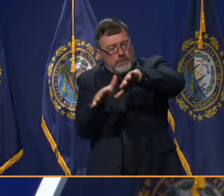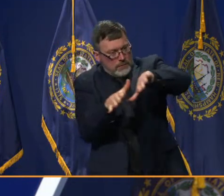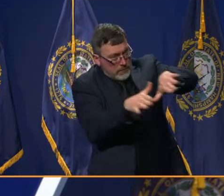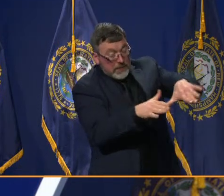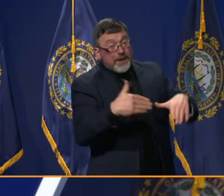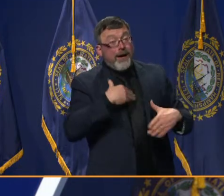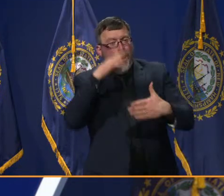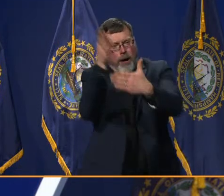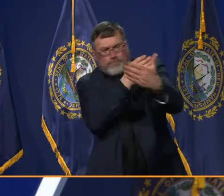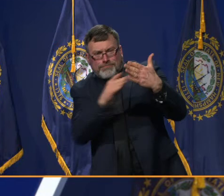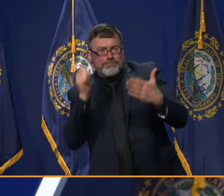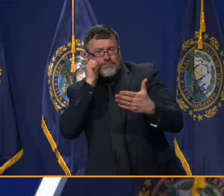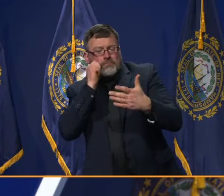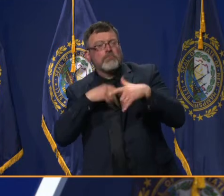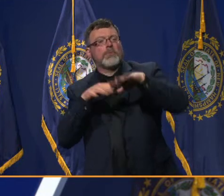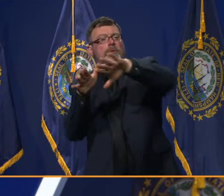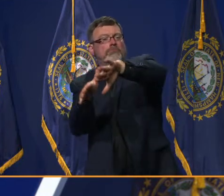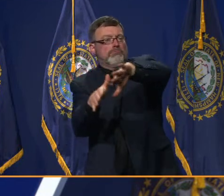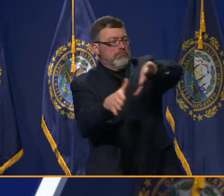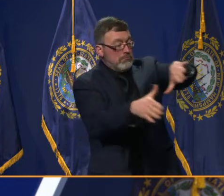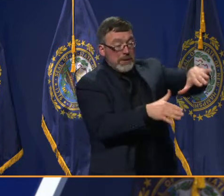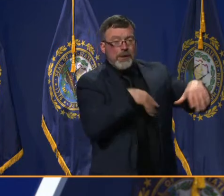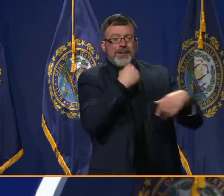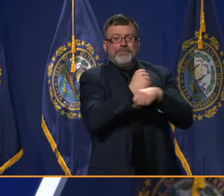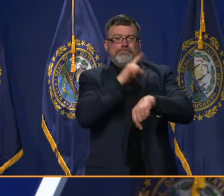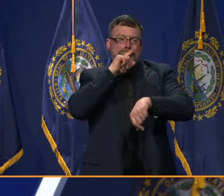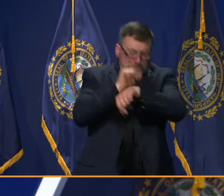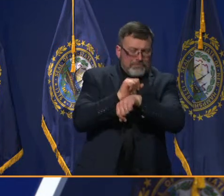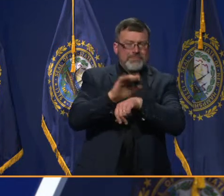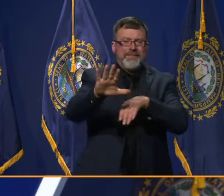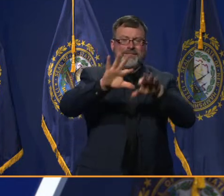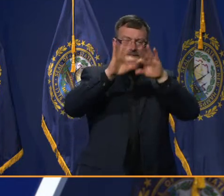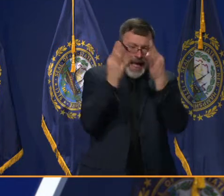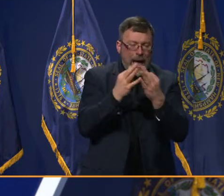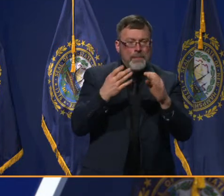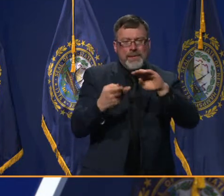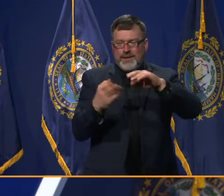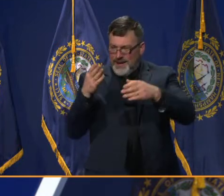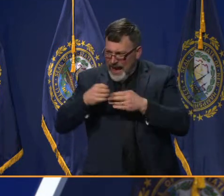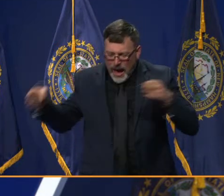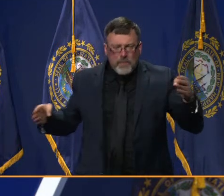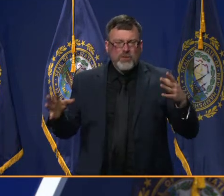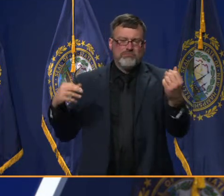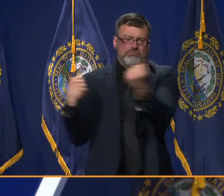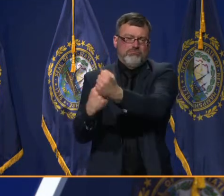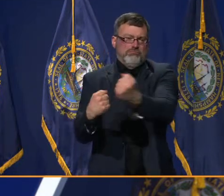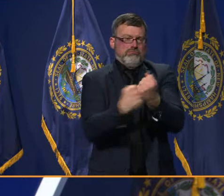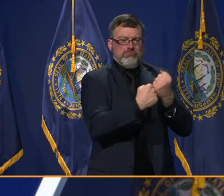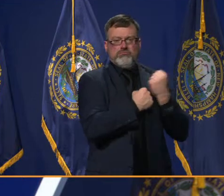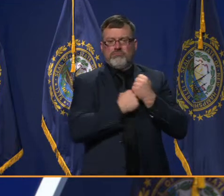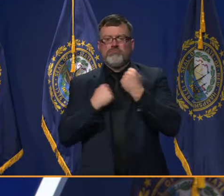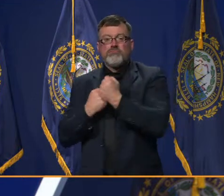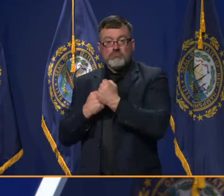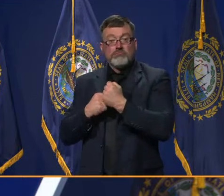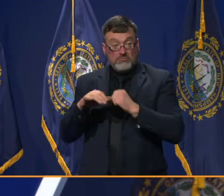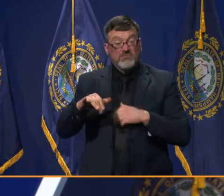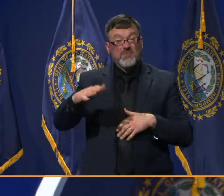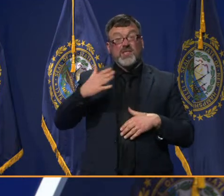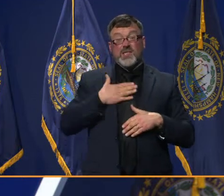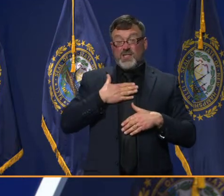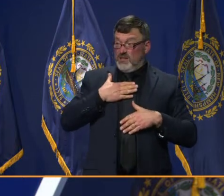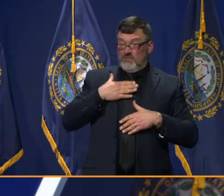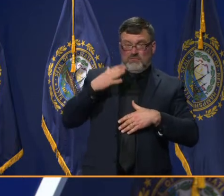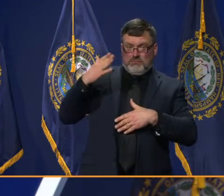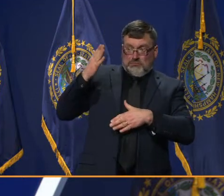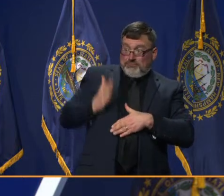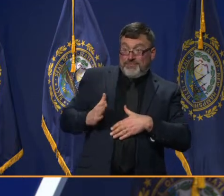supported. Look, when our side doesn't win, doesn't mean there's a conspiracy or the world's out to get us. It